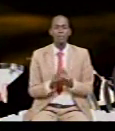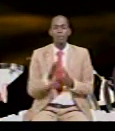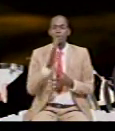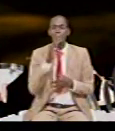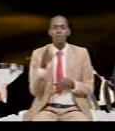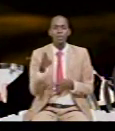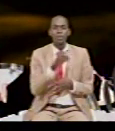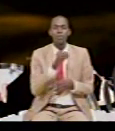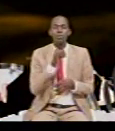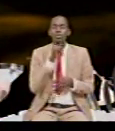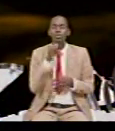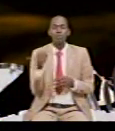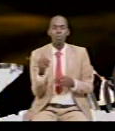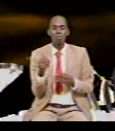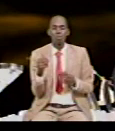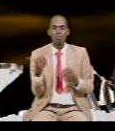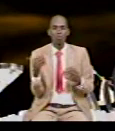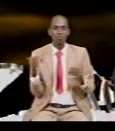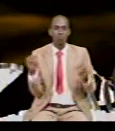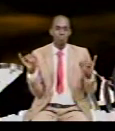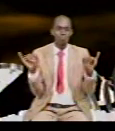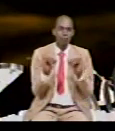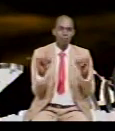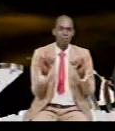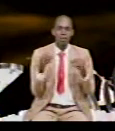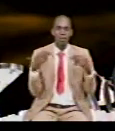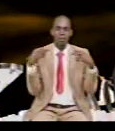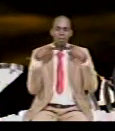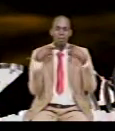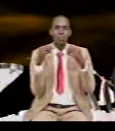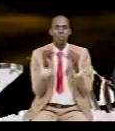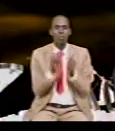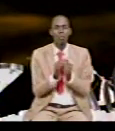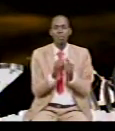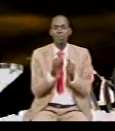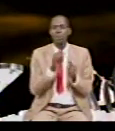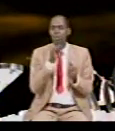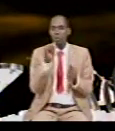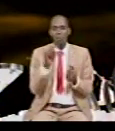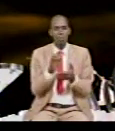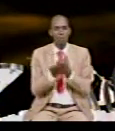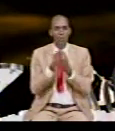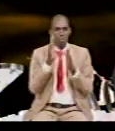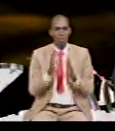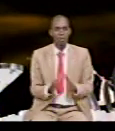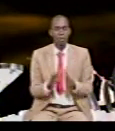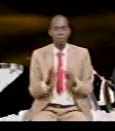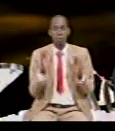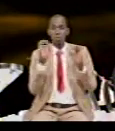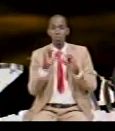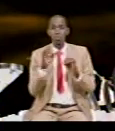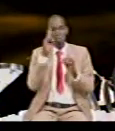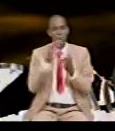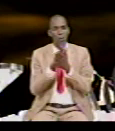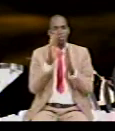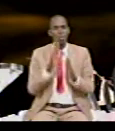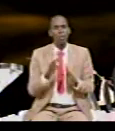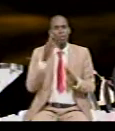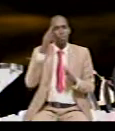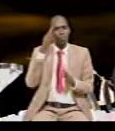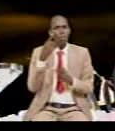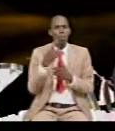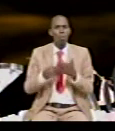not unequally yoked together with unbelievers. For what fellowship hath righteousness with